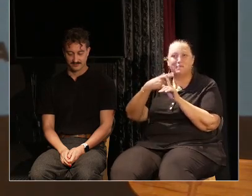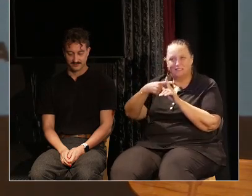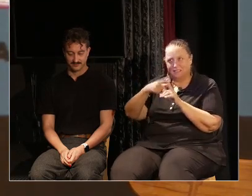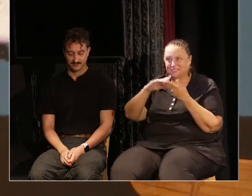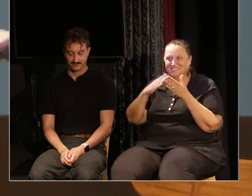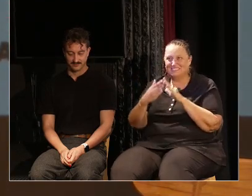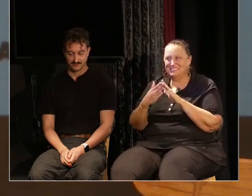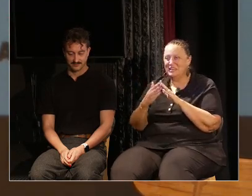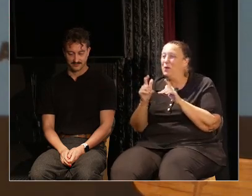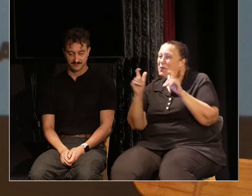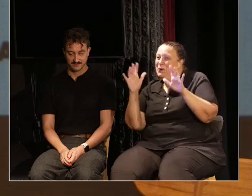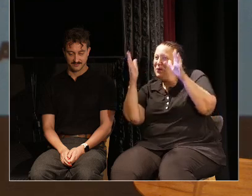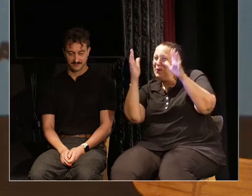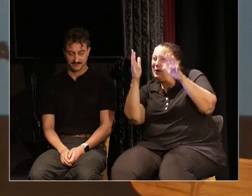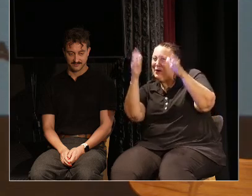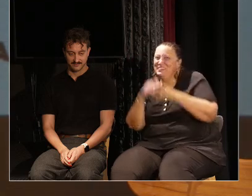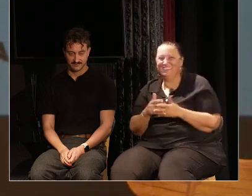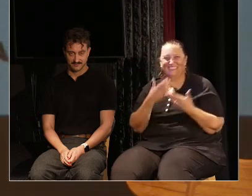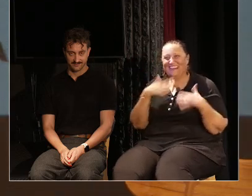community. Thank you.